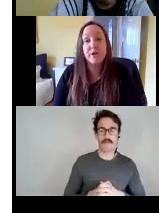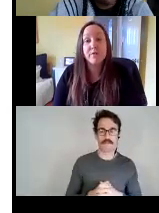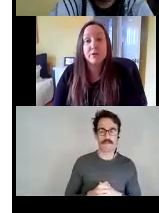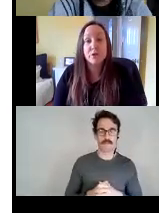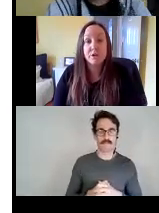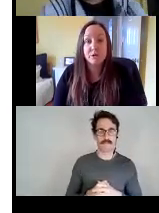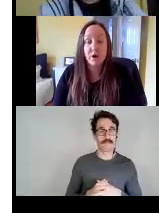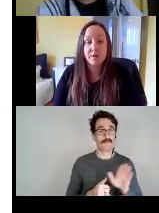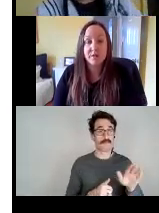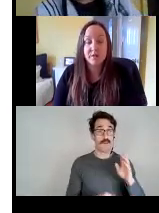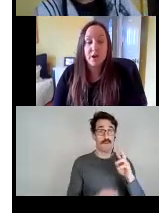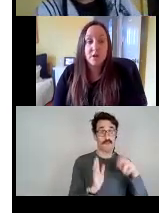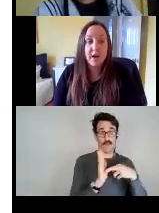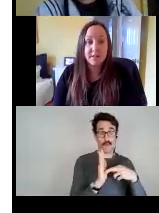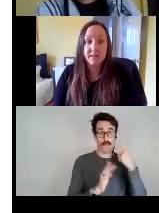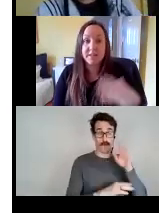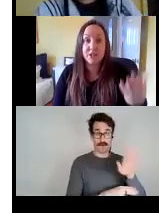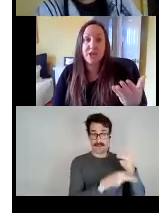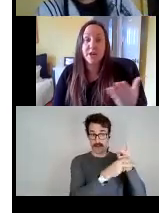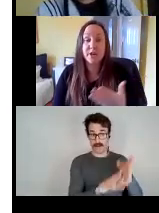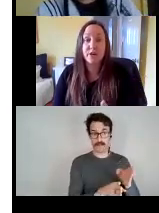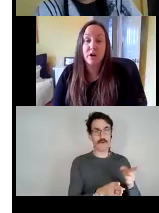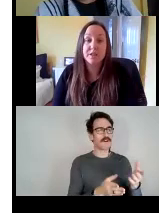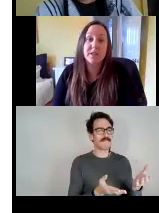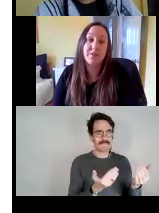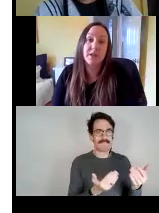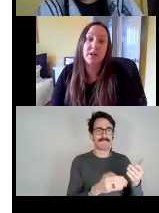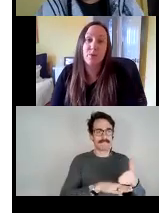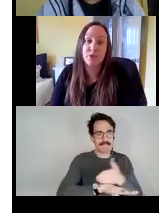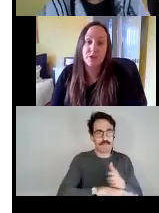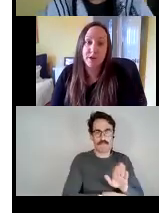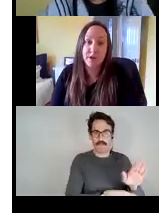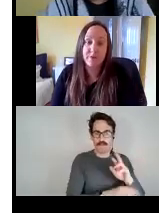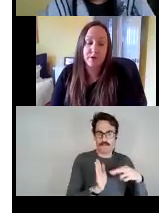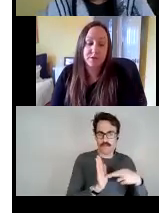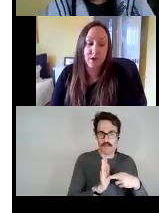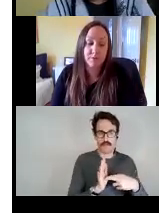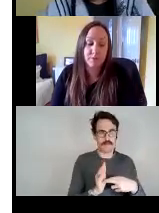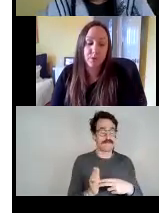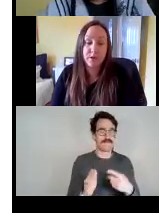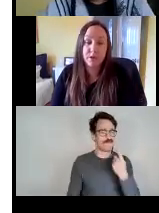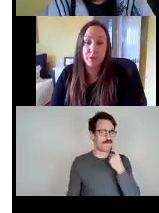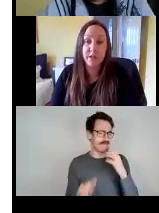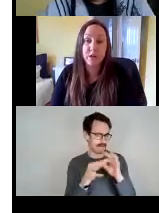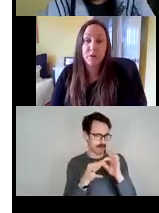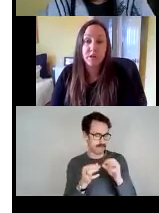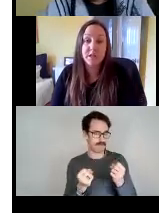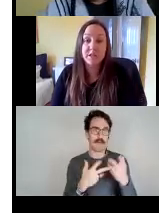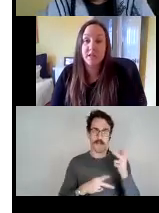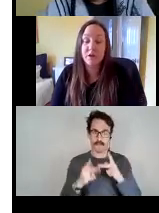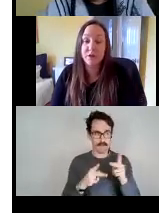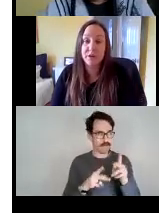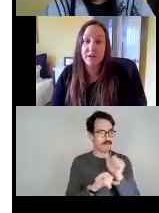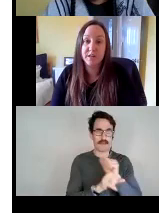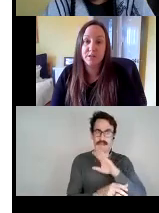of caregivers across the province. As I shared, there are a significant portion of caregivers doing this work in communities